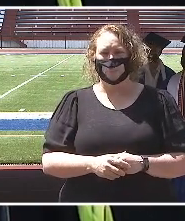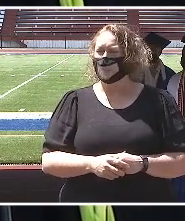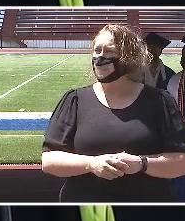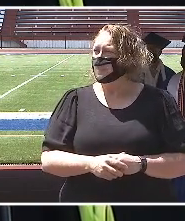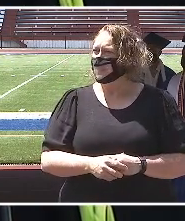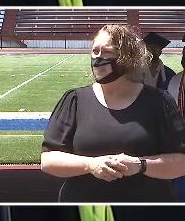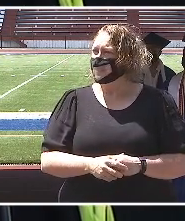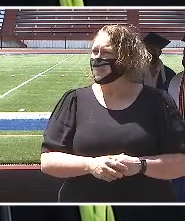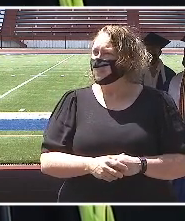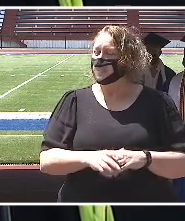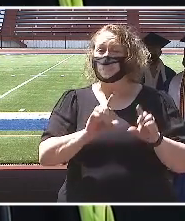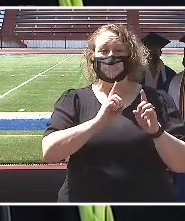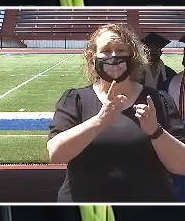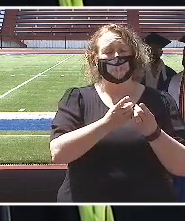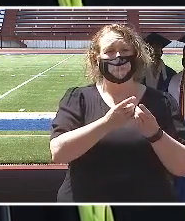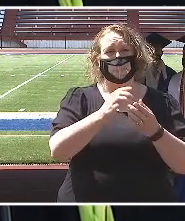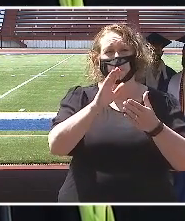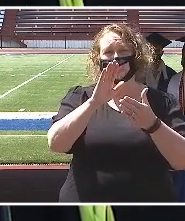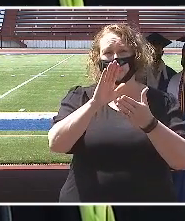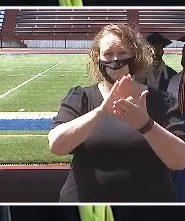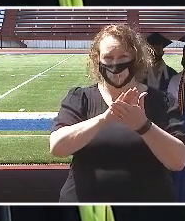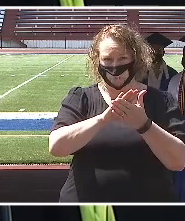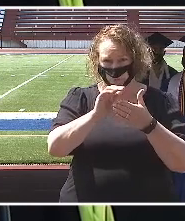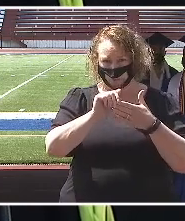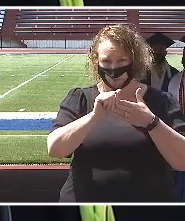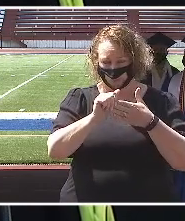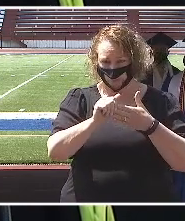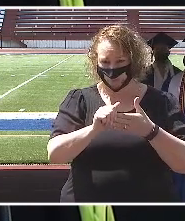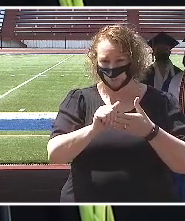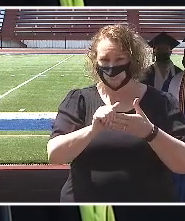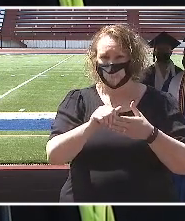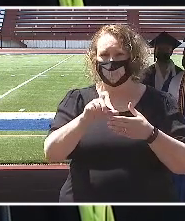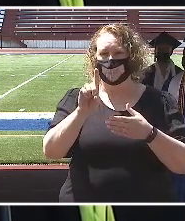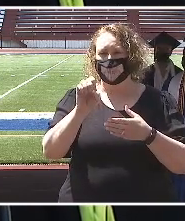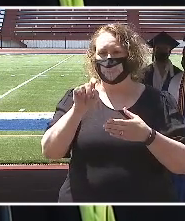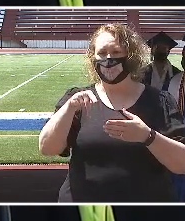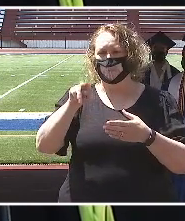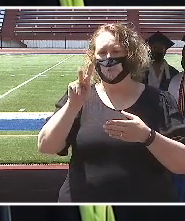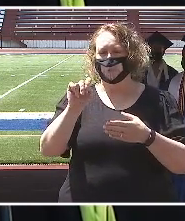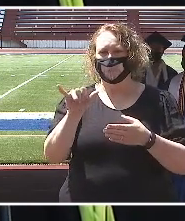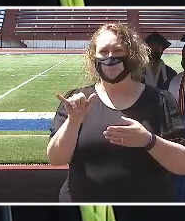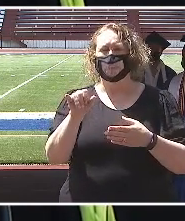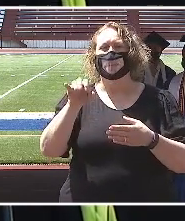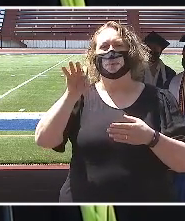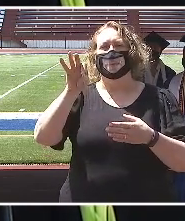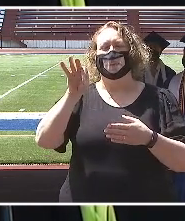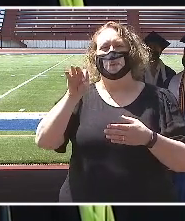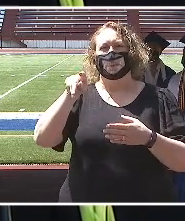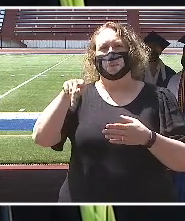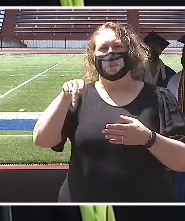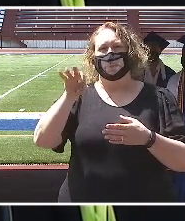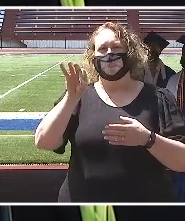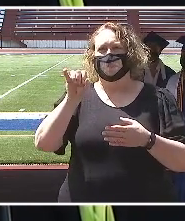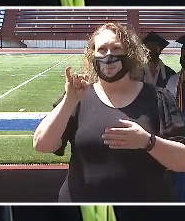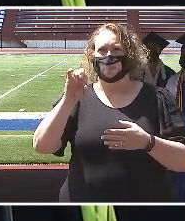Our district and school officials, Deputy Superintendent Dr. Danny Pfeiffer.